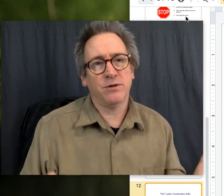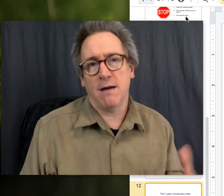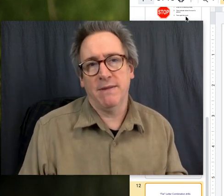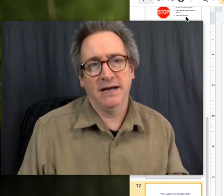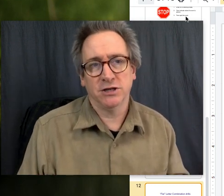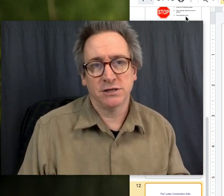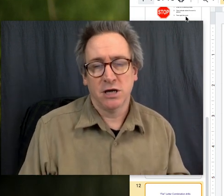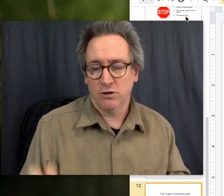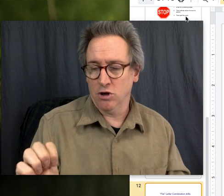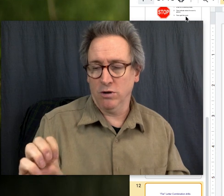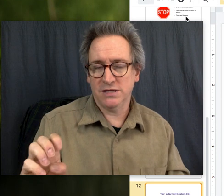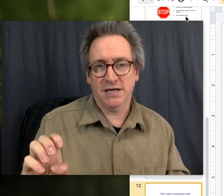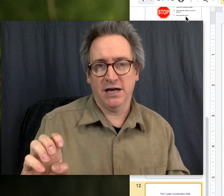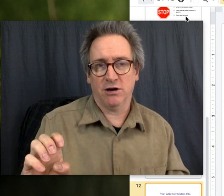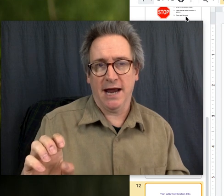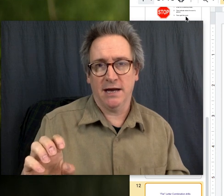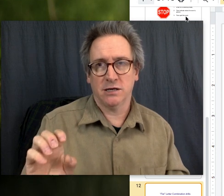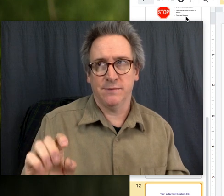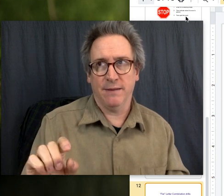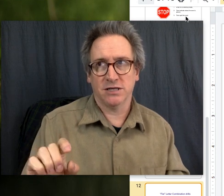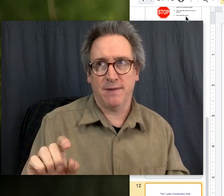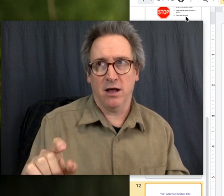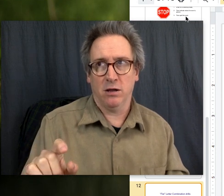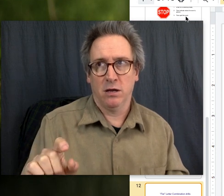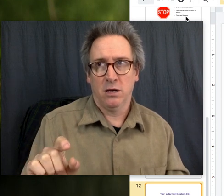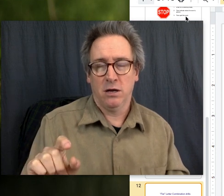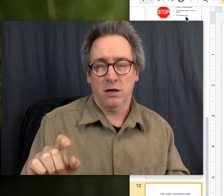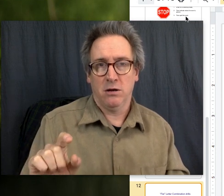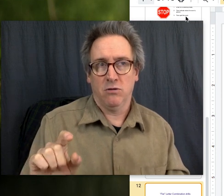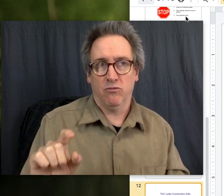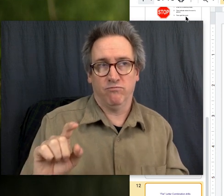up with combinations. The goal is to get your hand to be able to spell